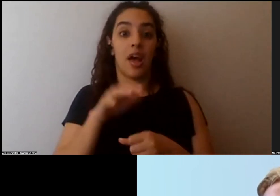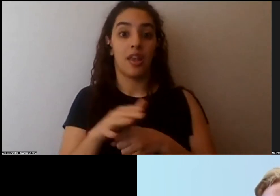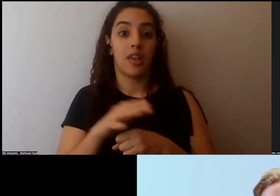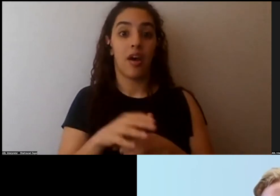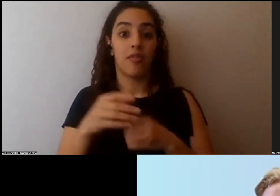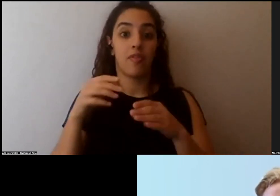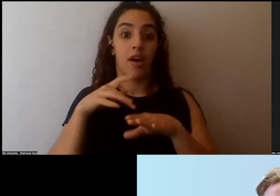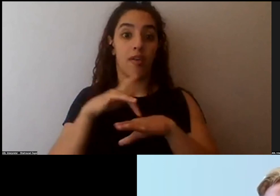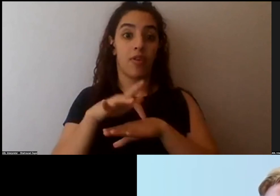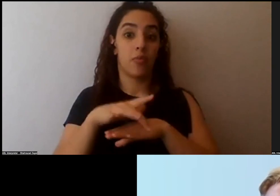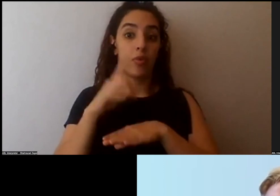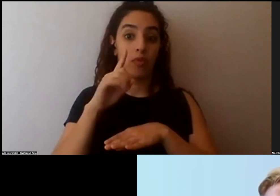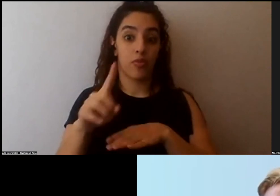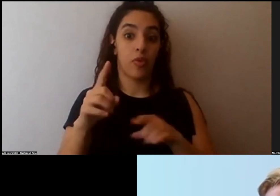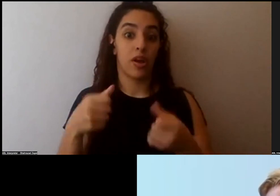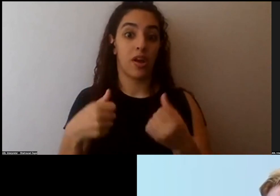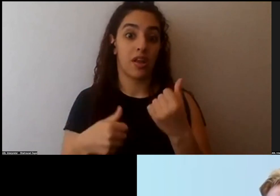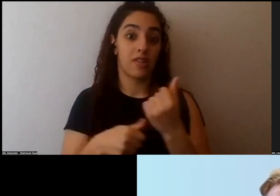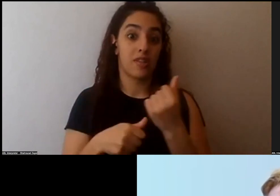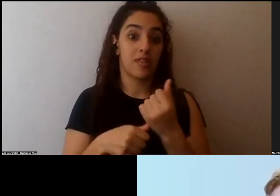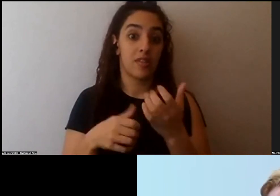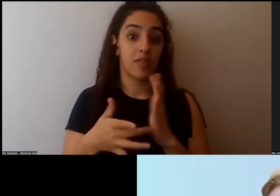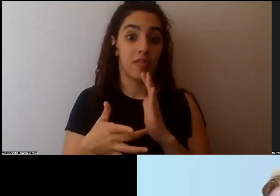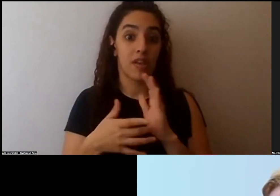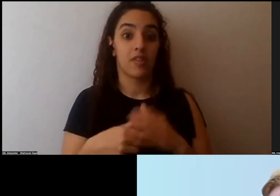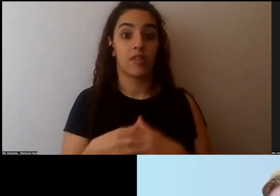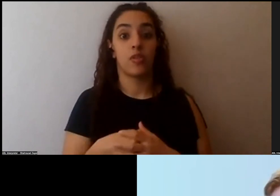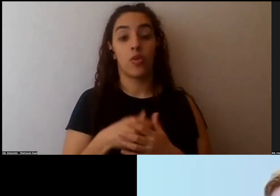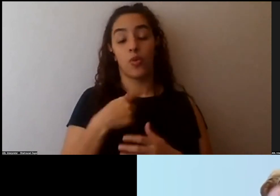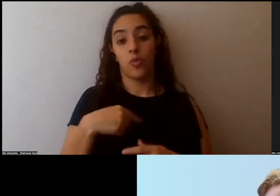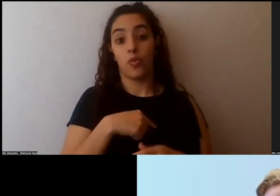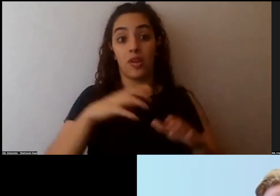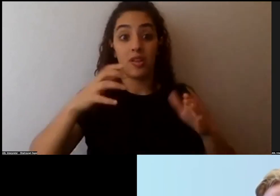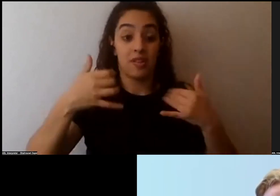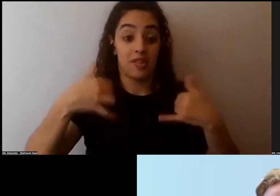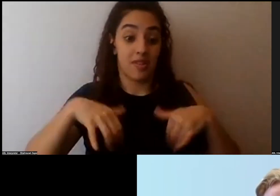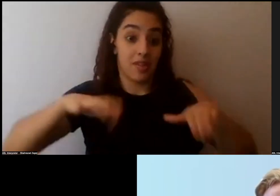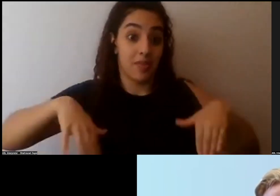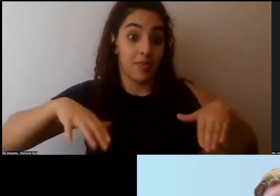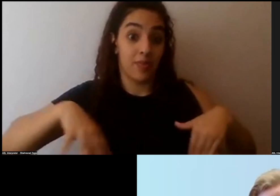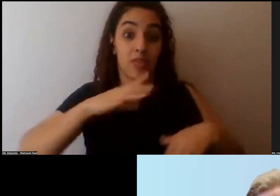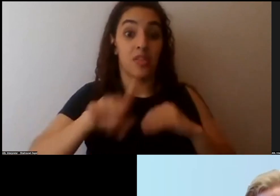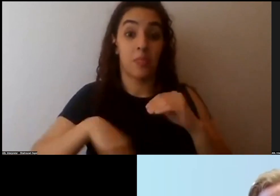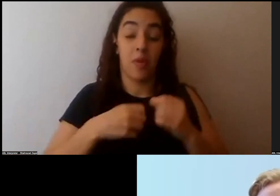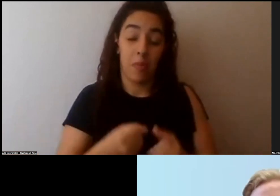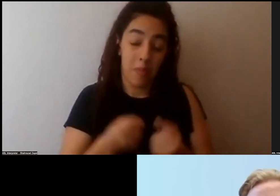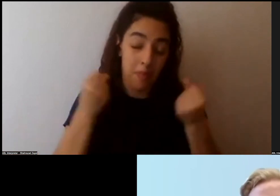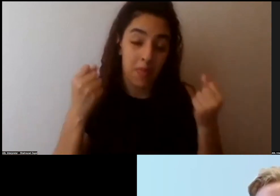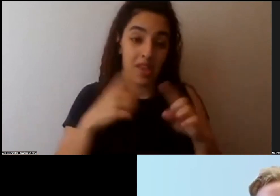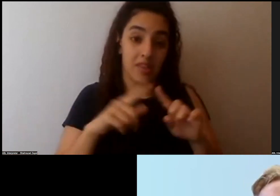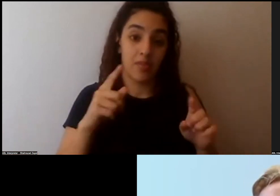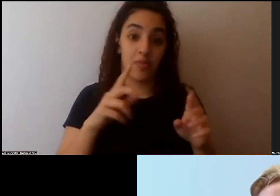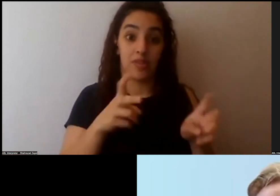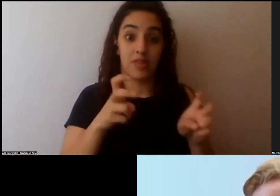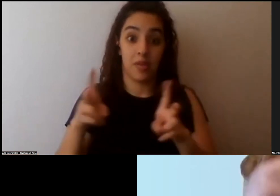on transportation, housing, elder abuse, and a host of other topics. What we have done is we've